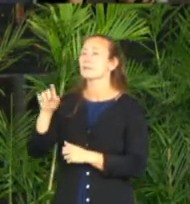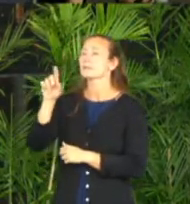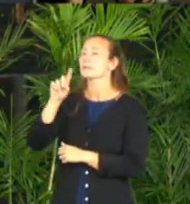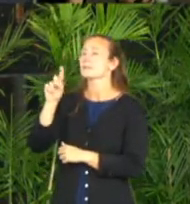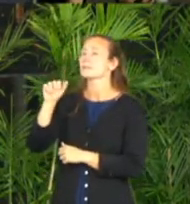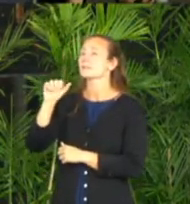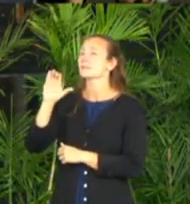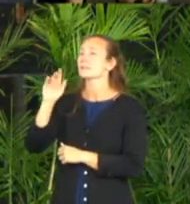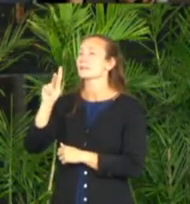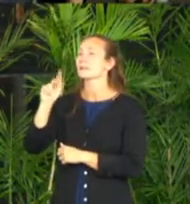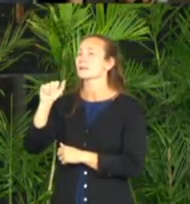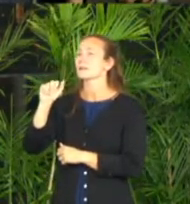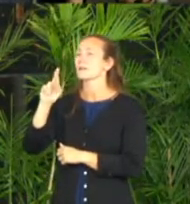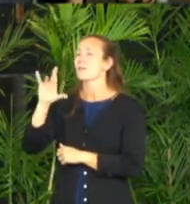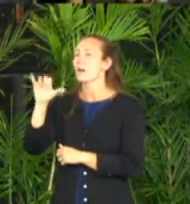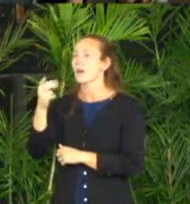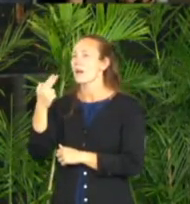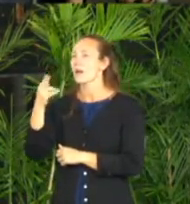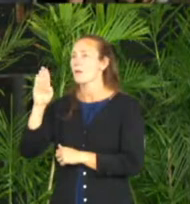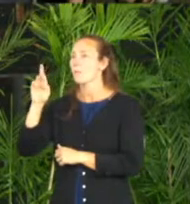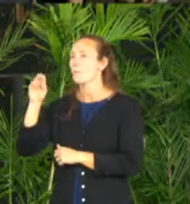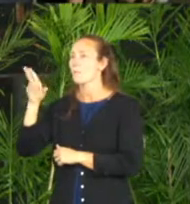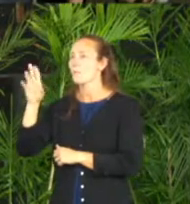Zachariah Brown.